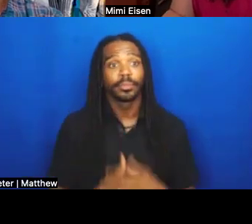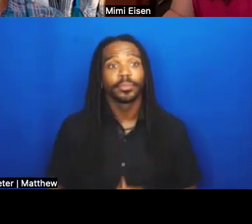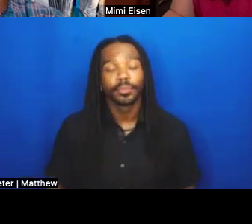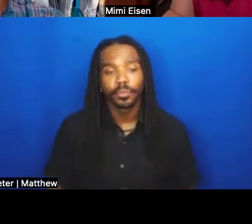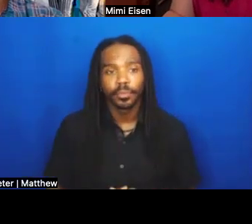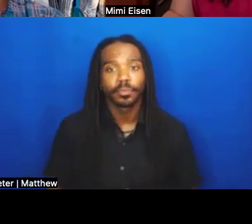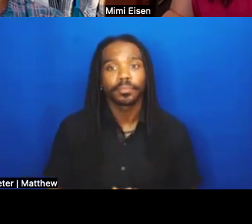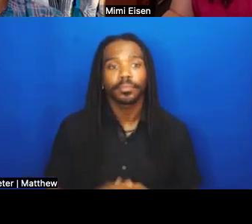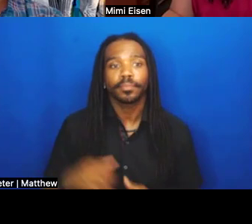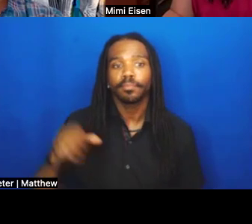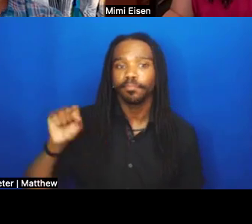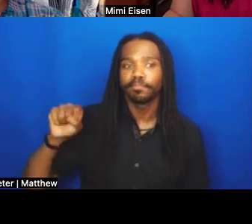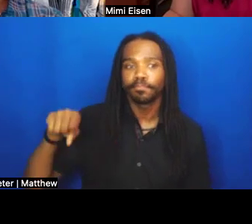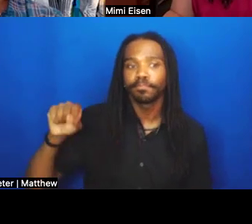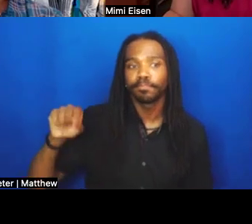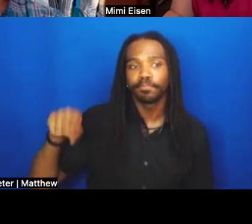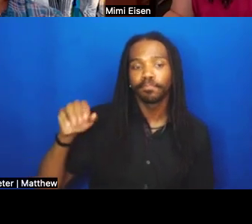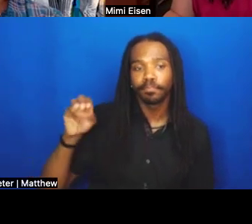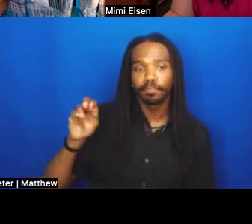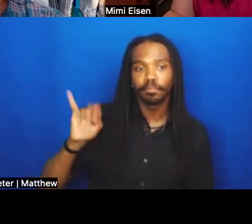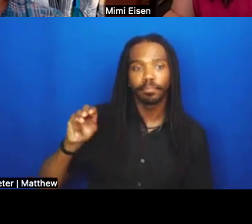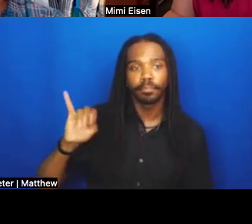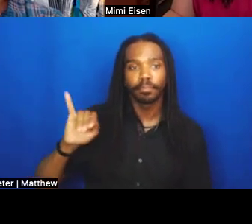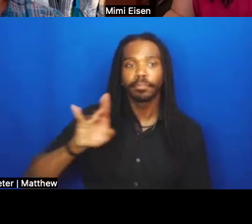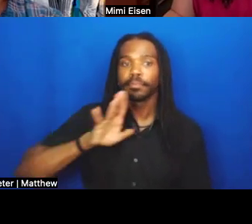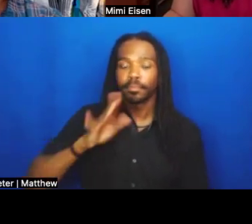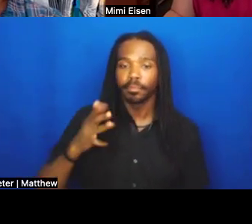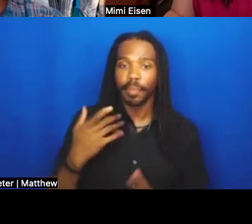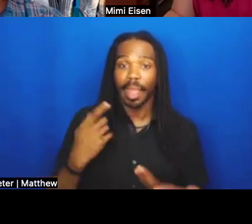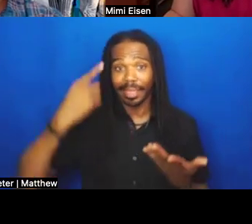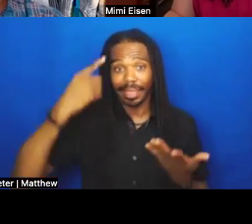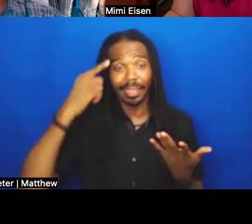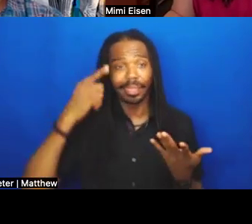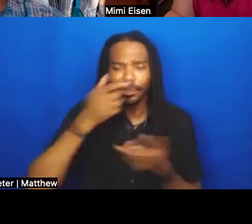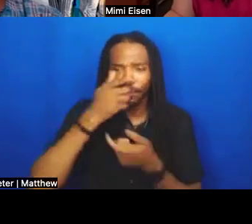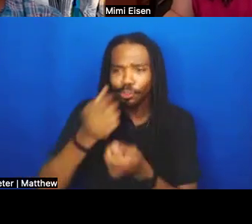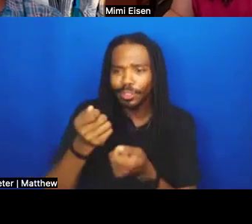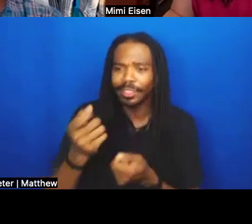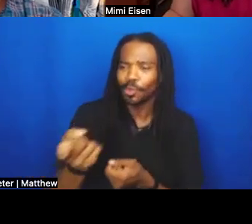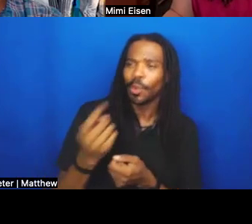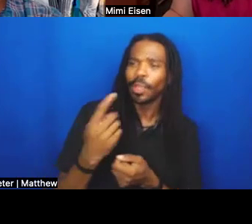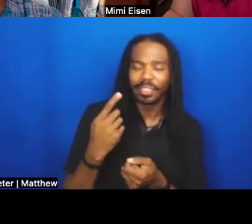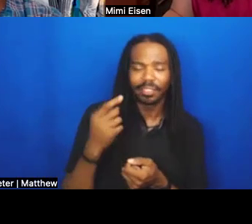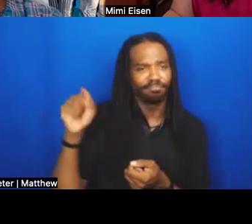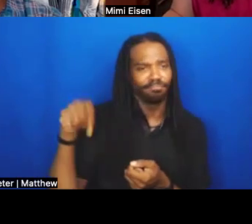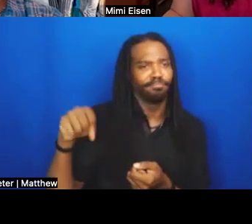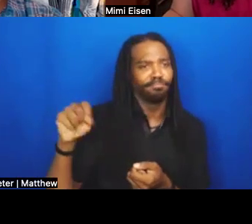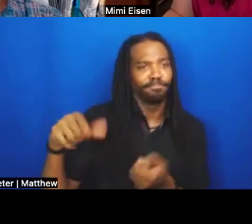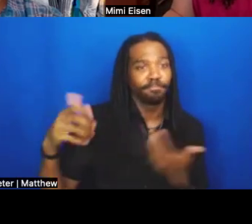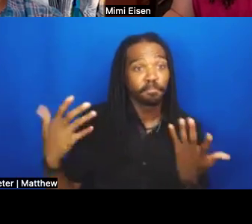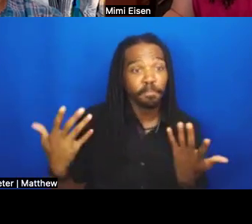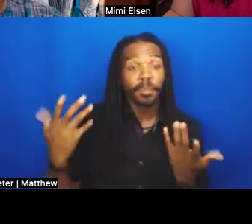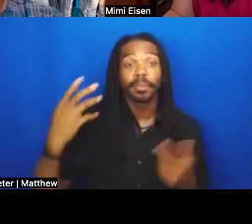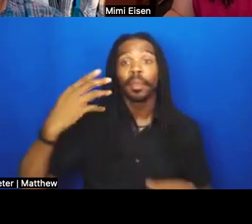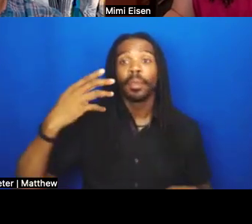Yeah, yeah. I mean, I think this is a really interesting question, and I mean, the